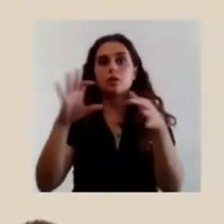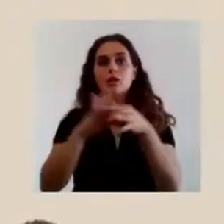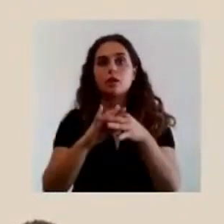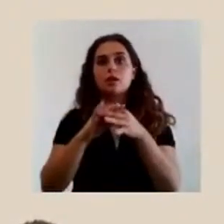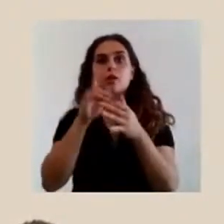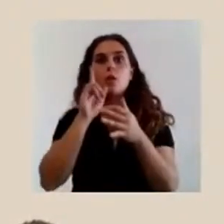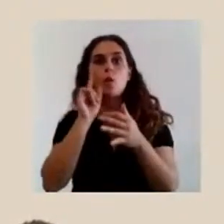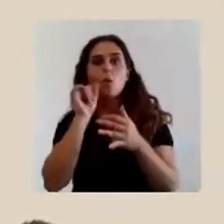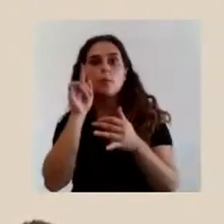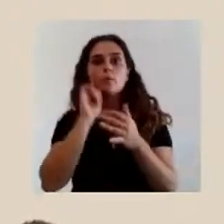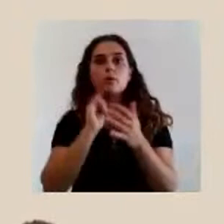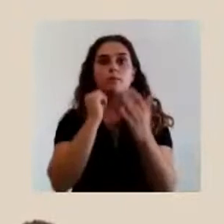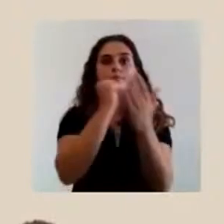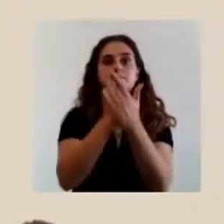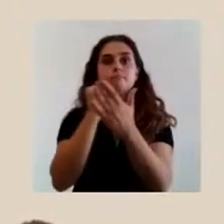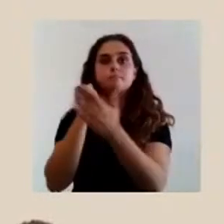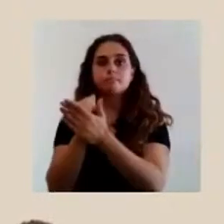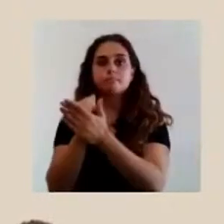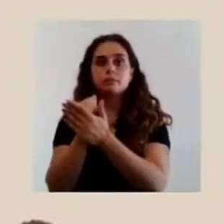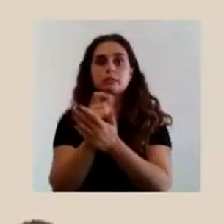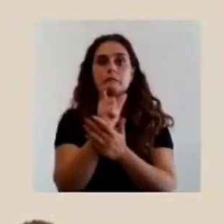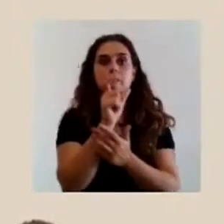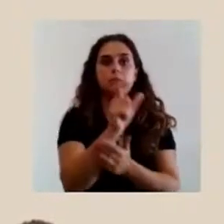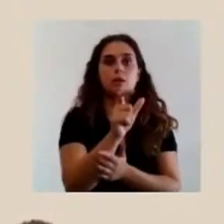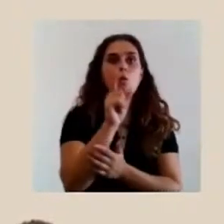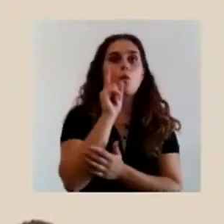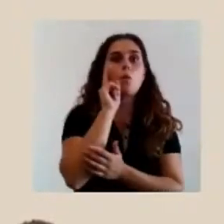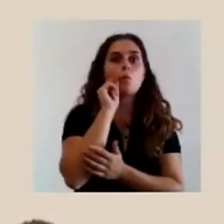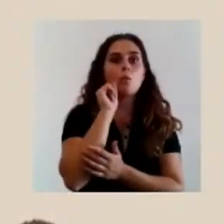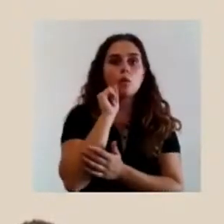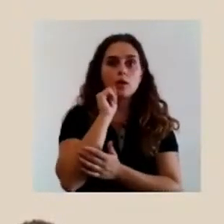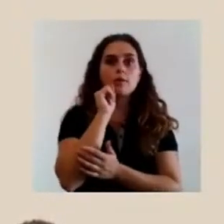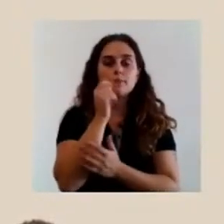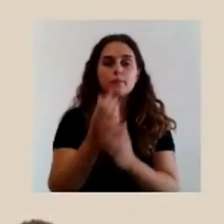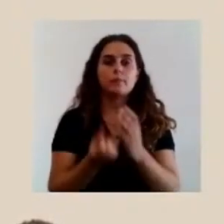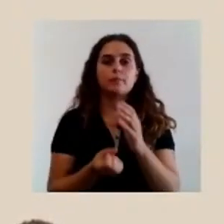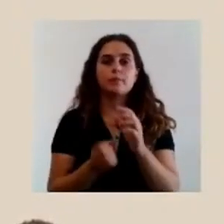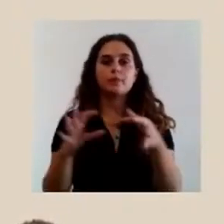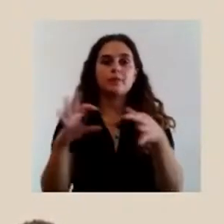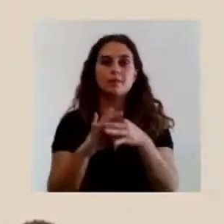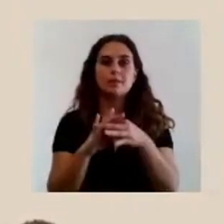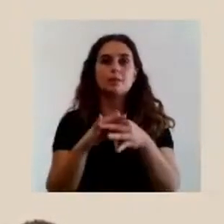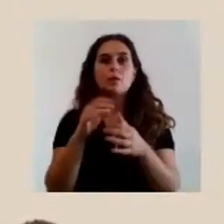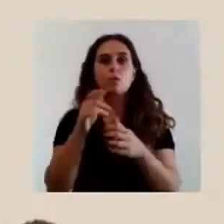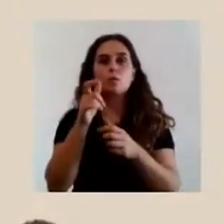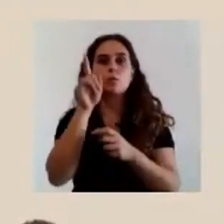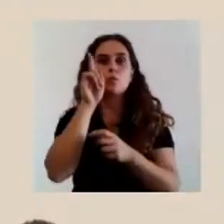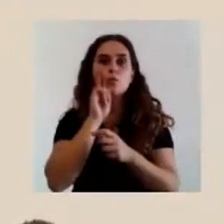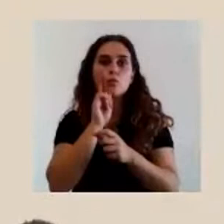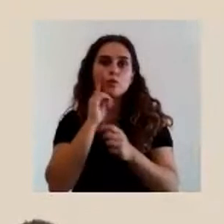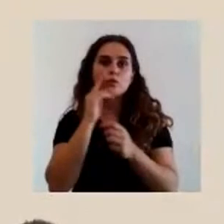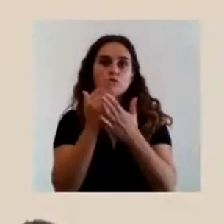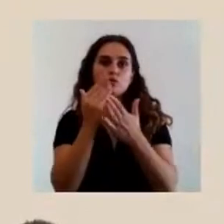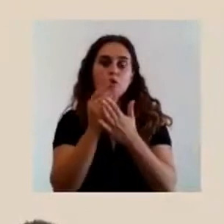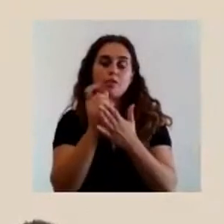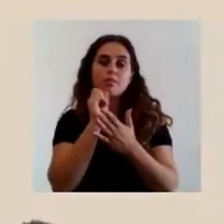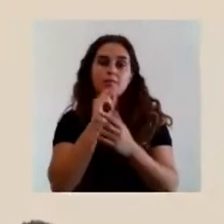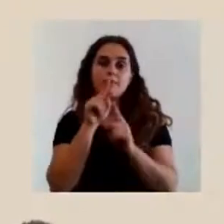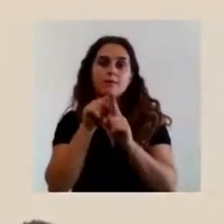gender-biased manner. The word woman, or coming from an all-female school led to harsher